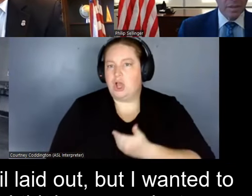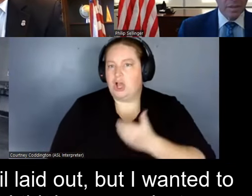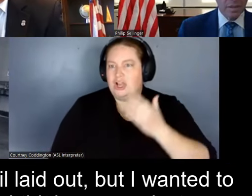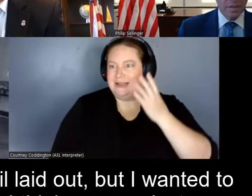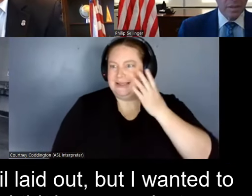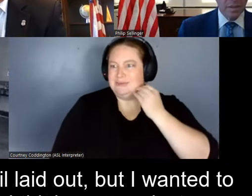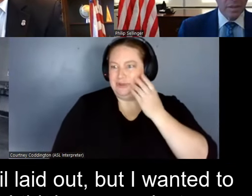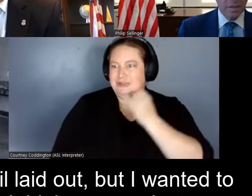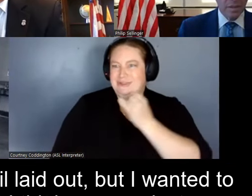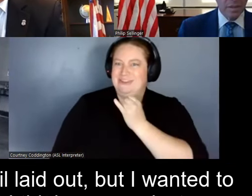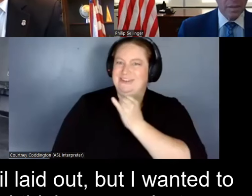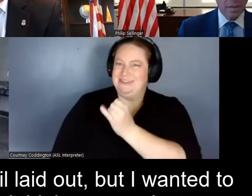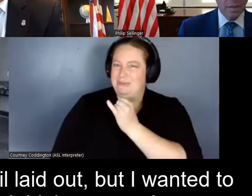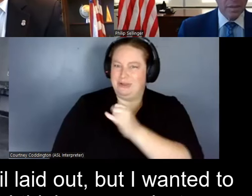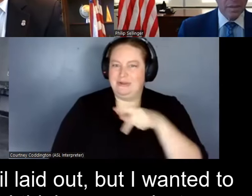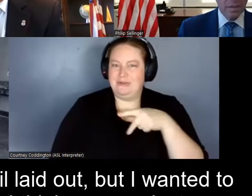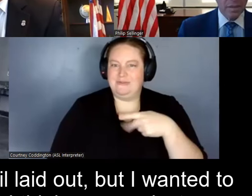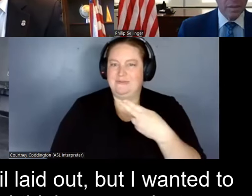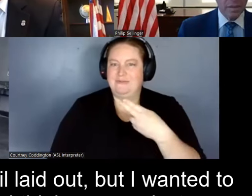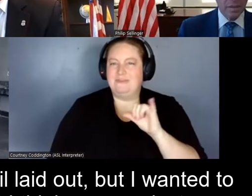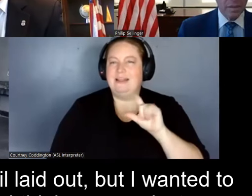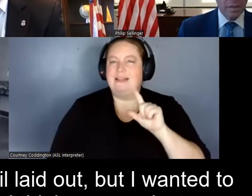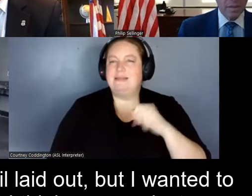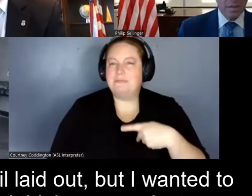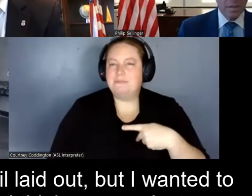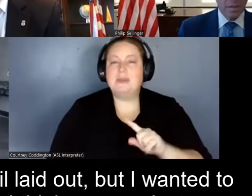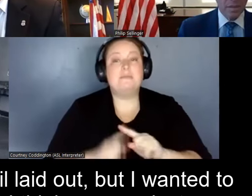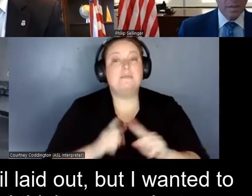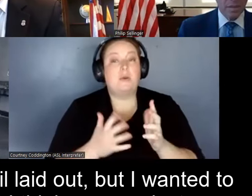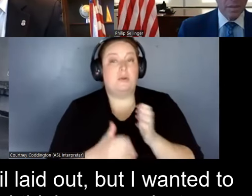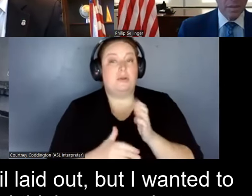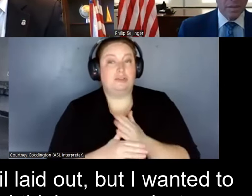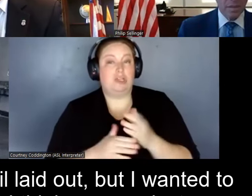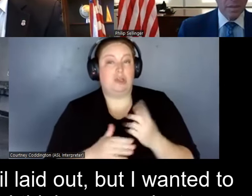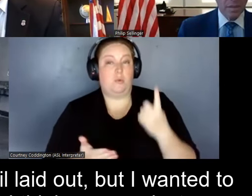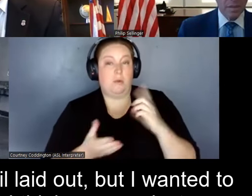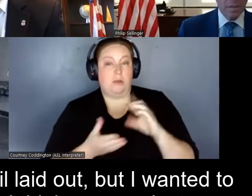laid out, but I wanted to share a story that I think